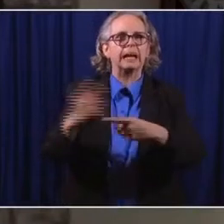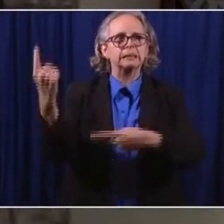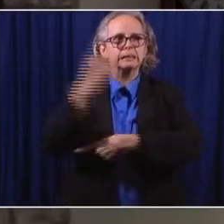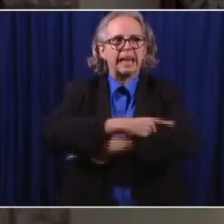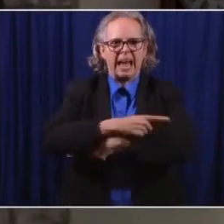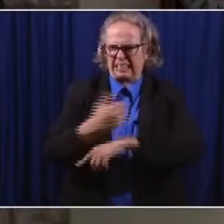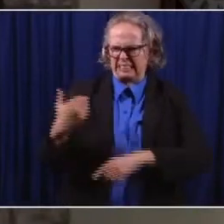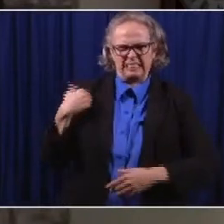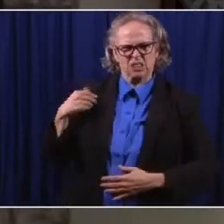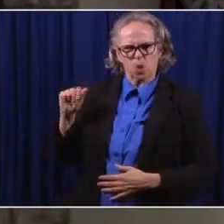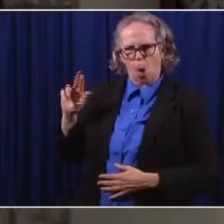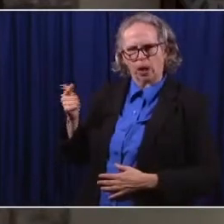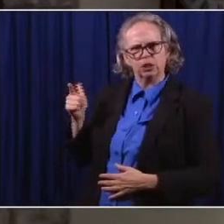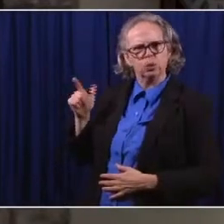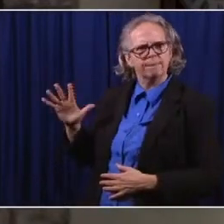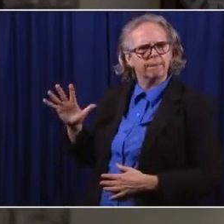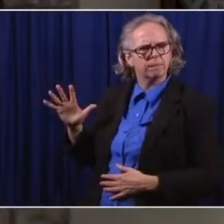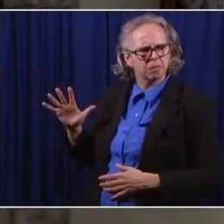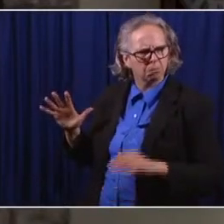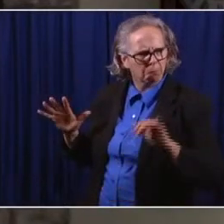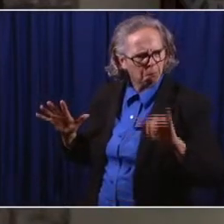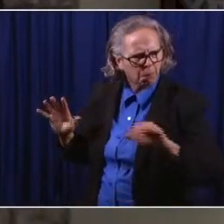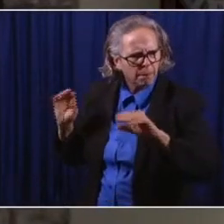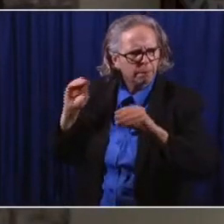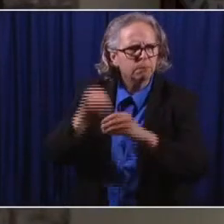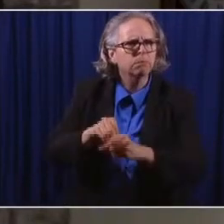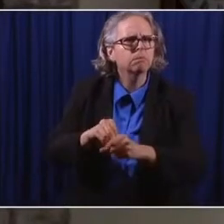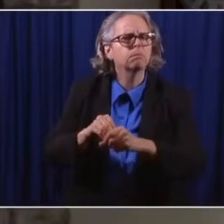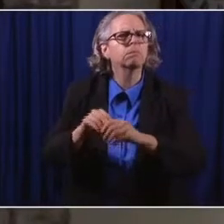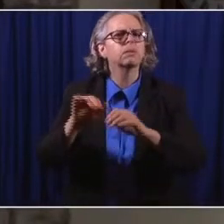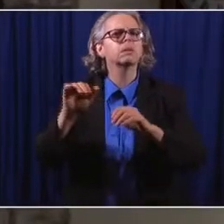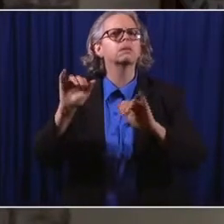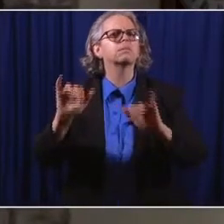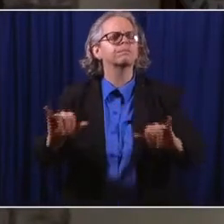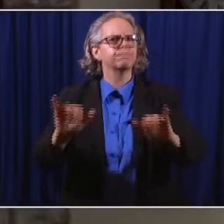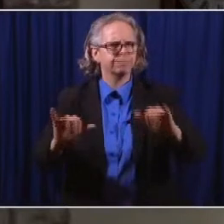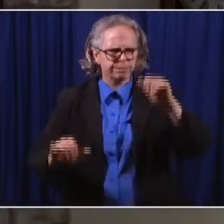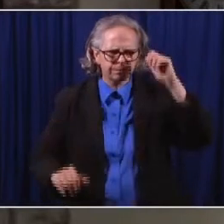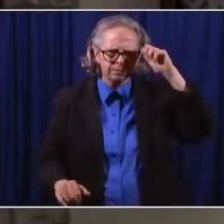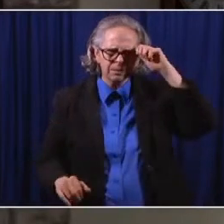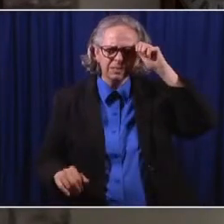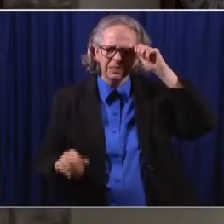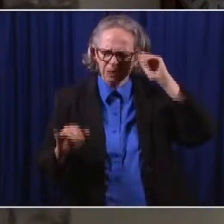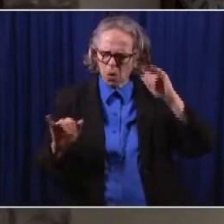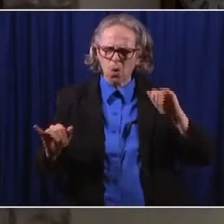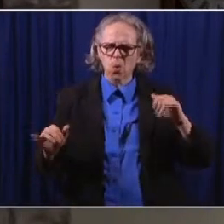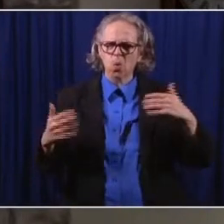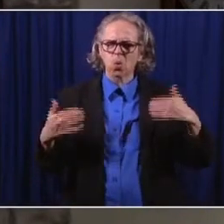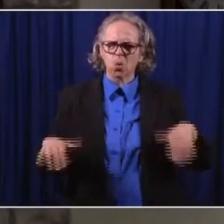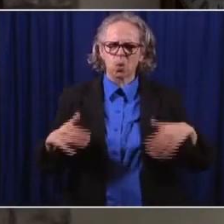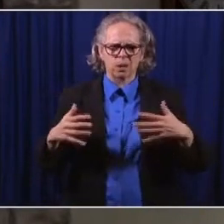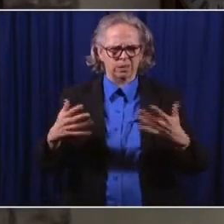27th. Again, these stories show us how quickly this virus can spread.